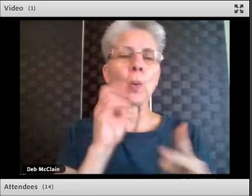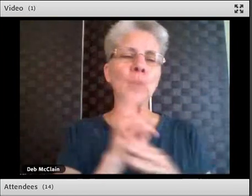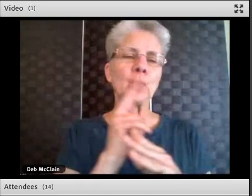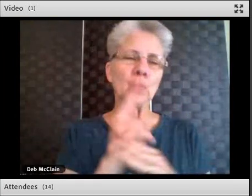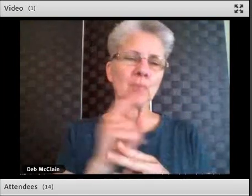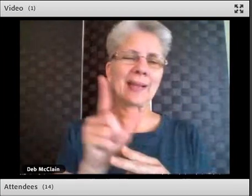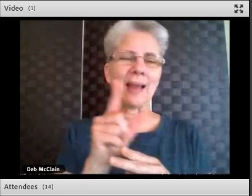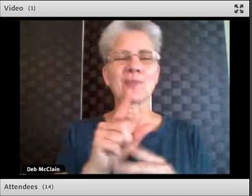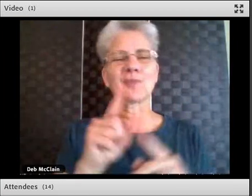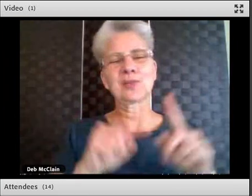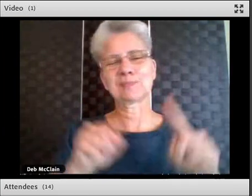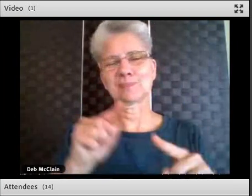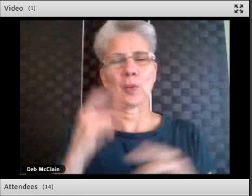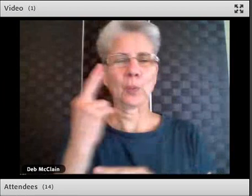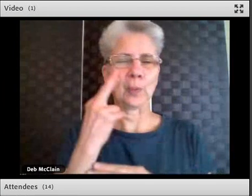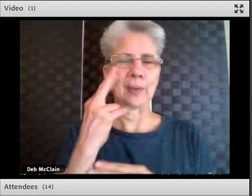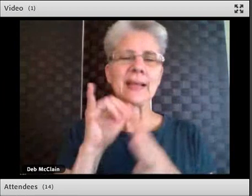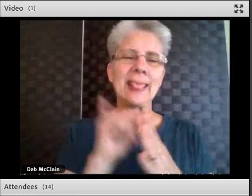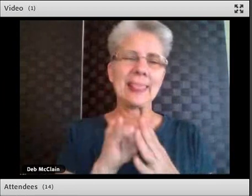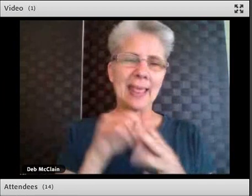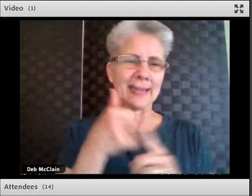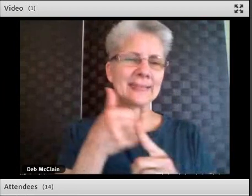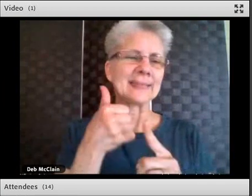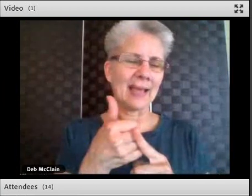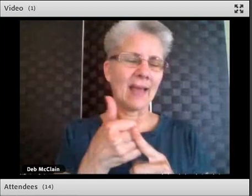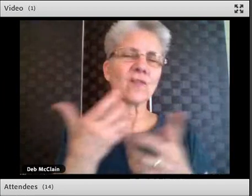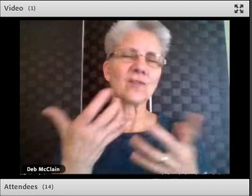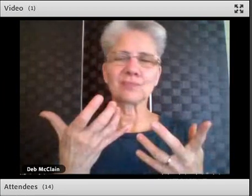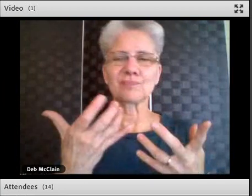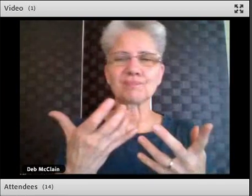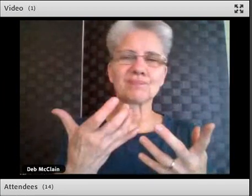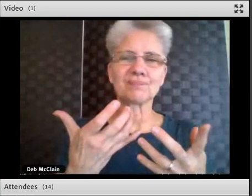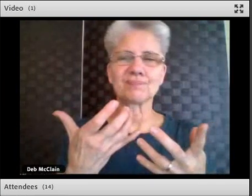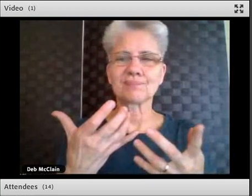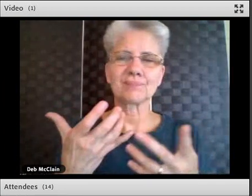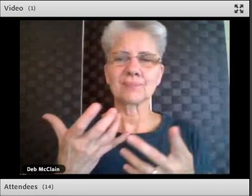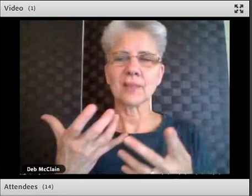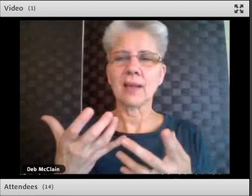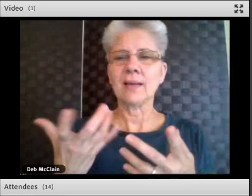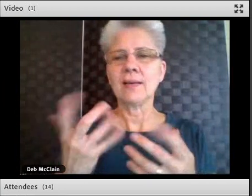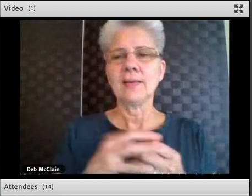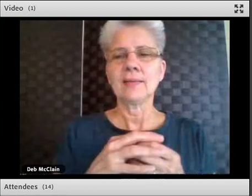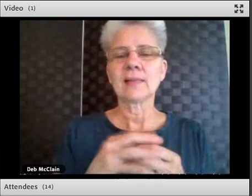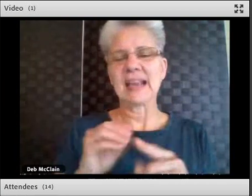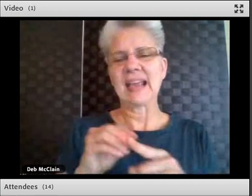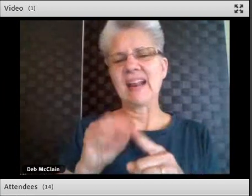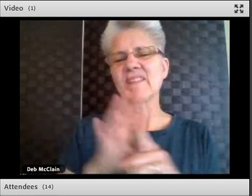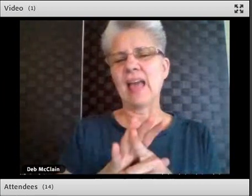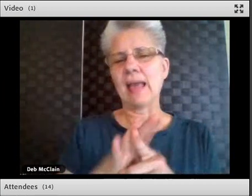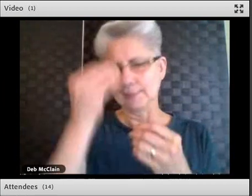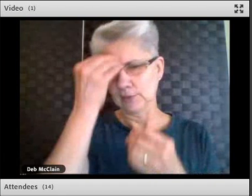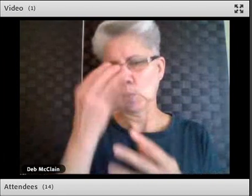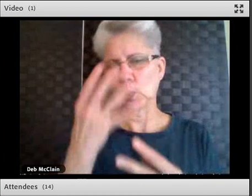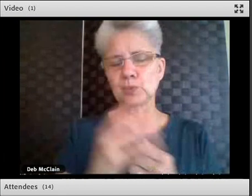for a wide variety of reasons. So that in and of itself can affect